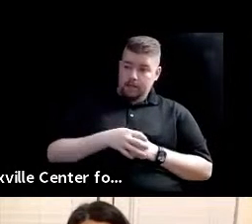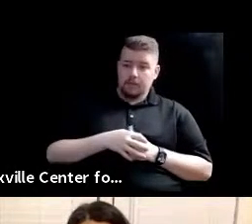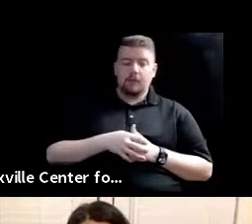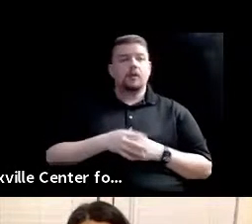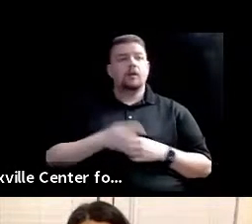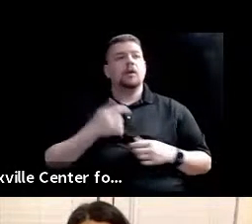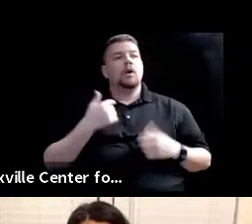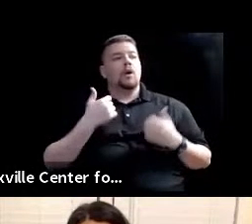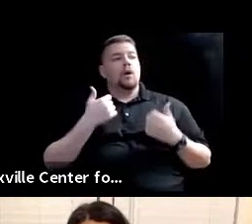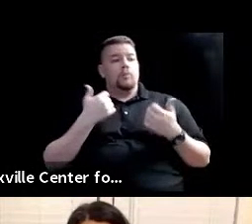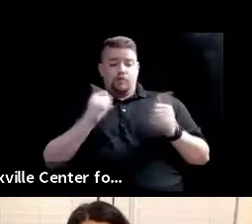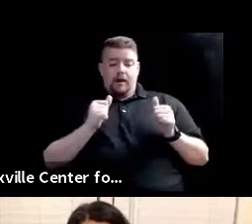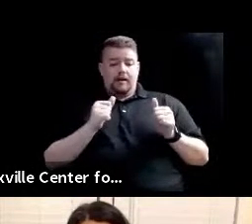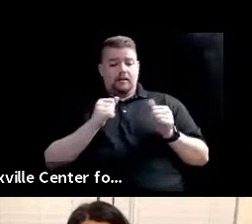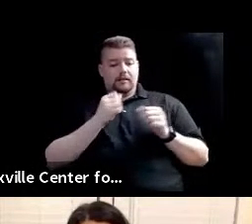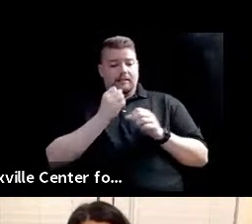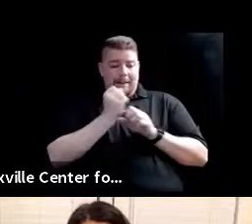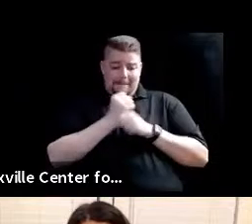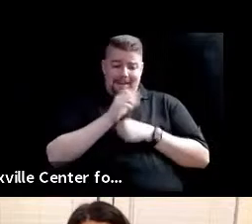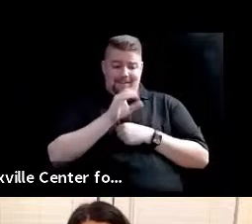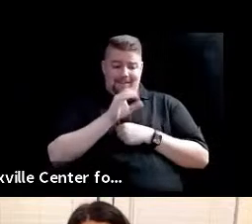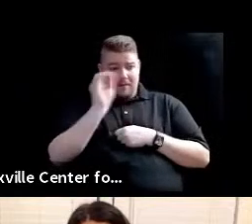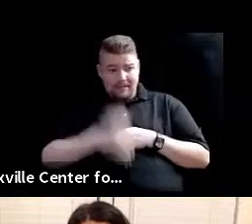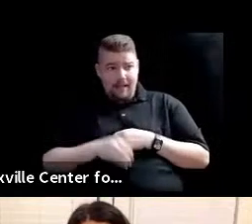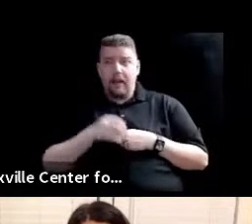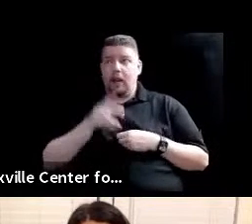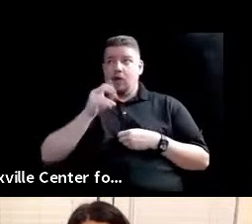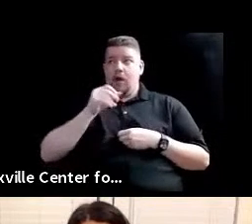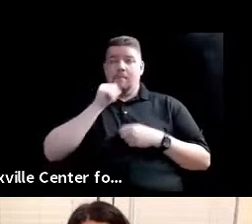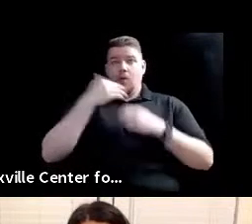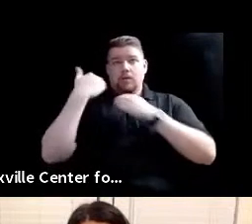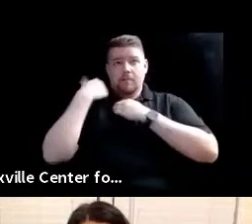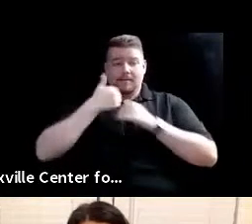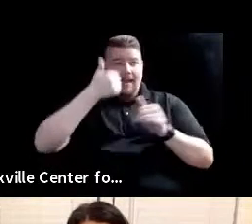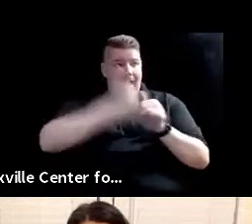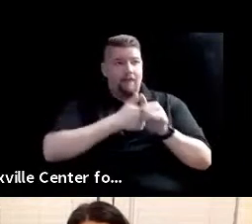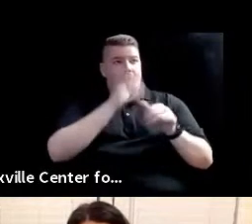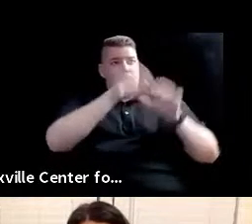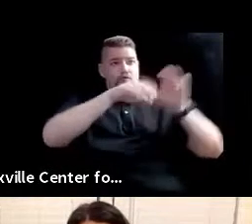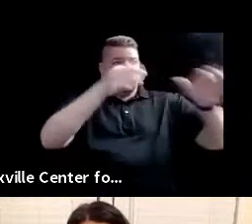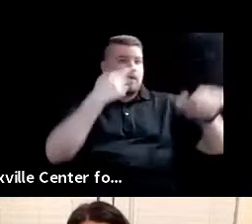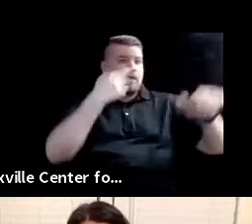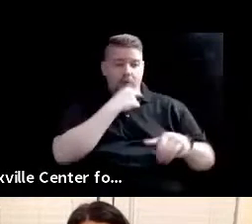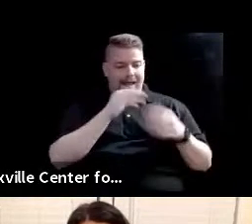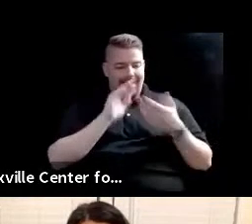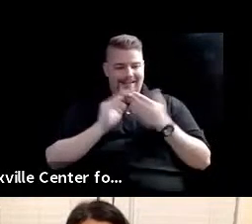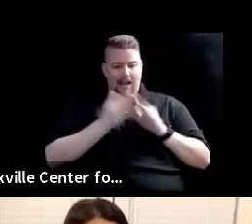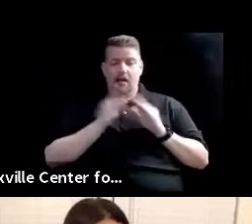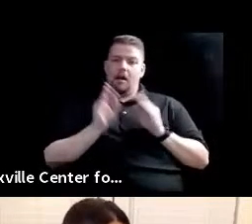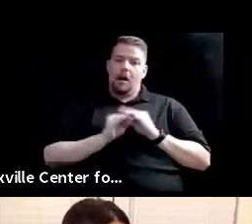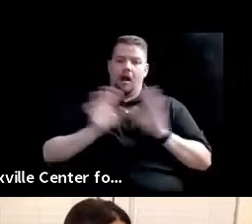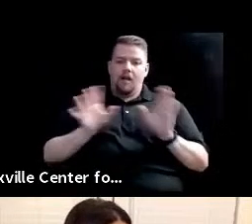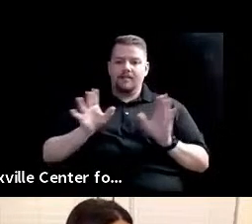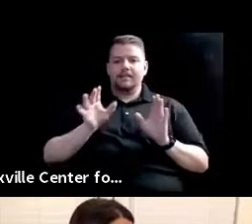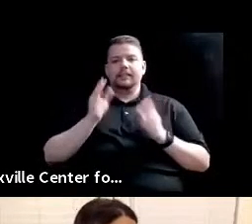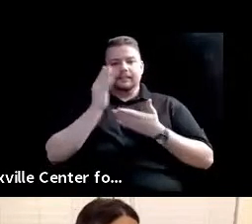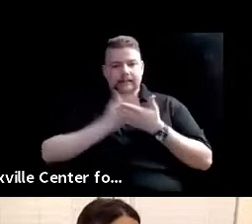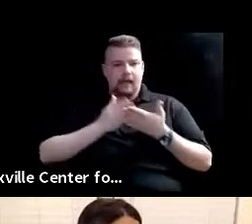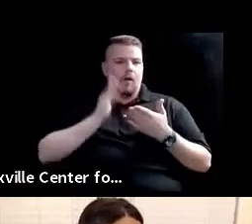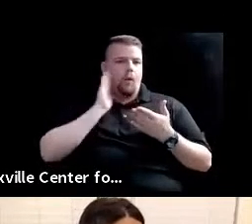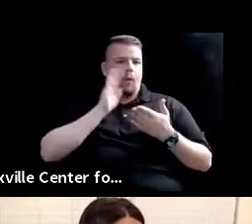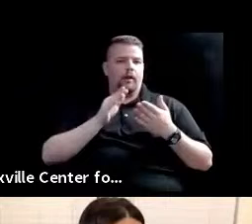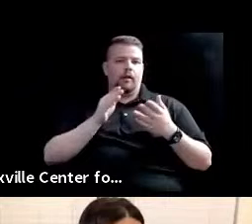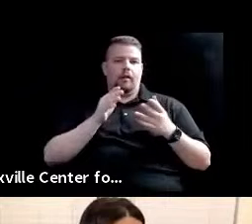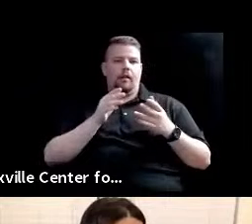make 50% work for us right now. And no, I'm not responsible for every restaurateur in town. And obviously, some people are going to push the